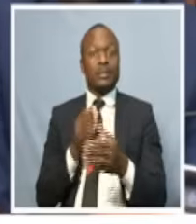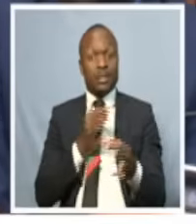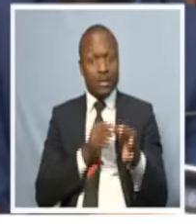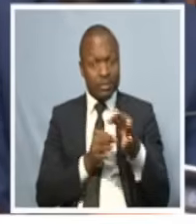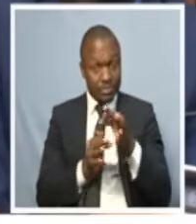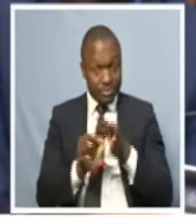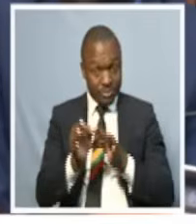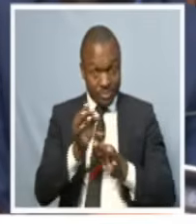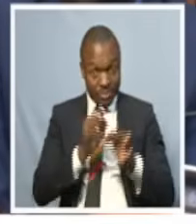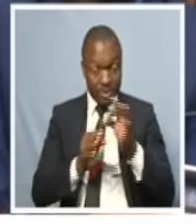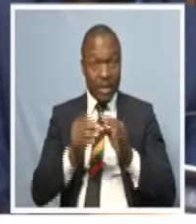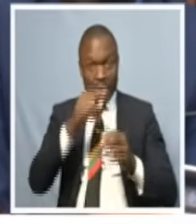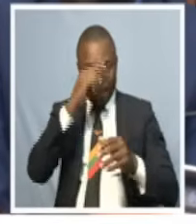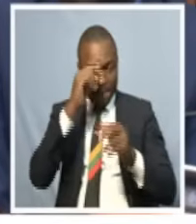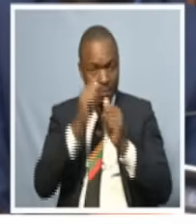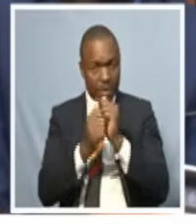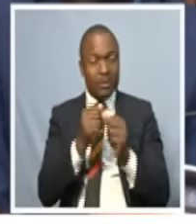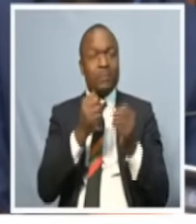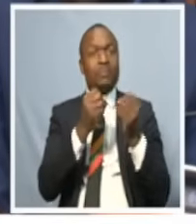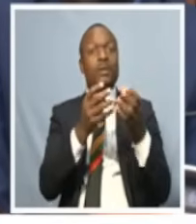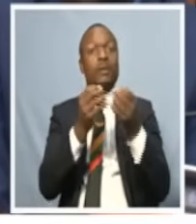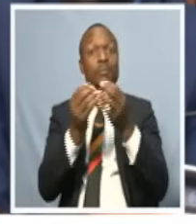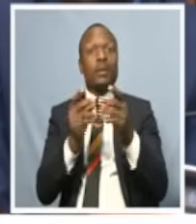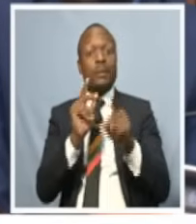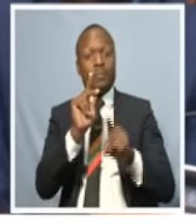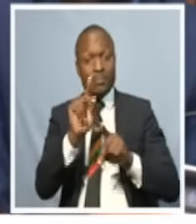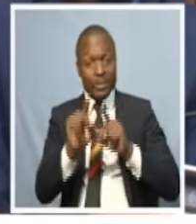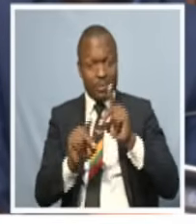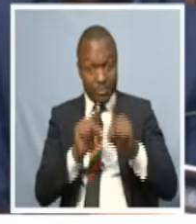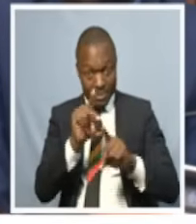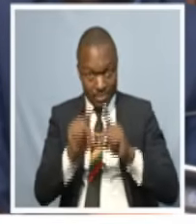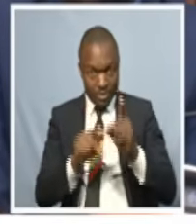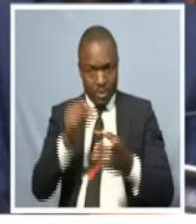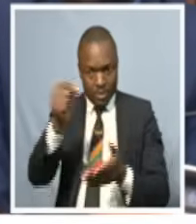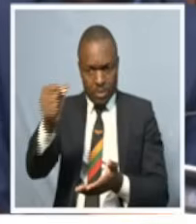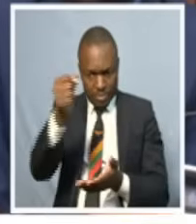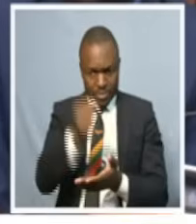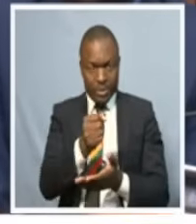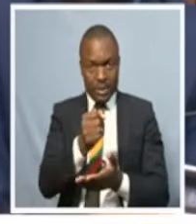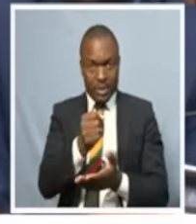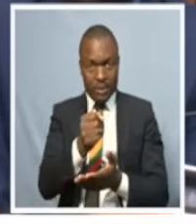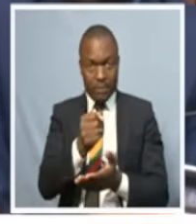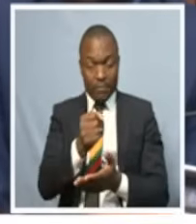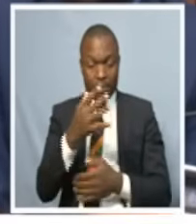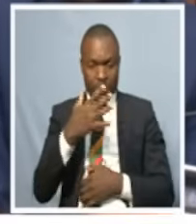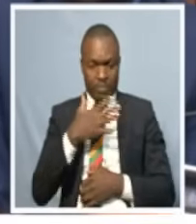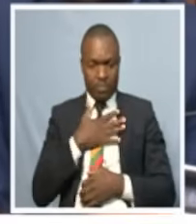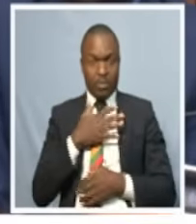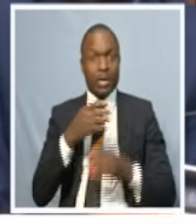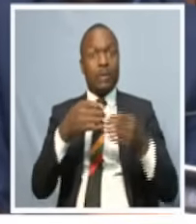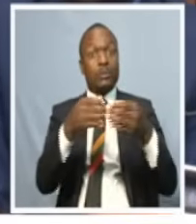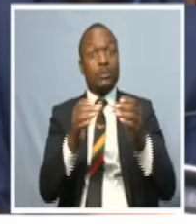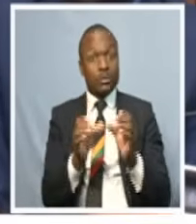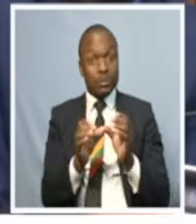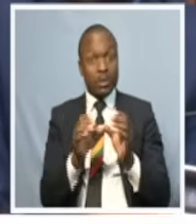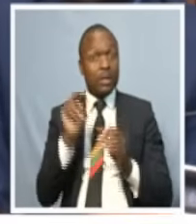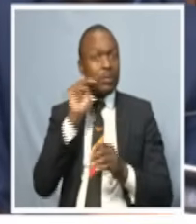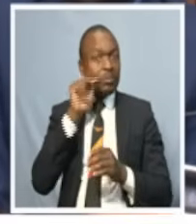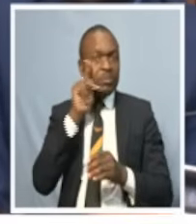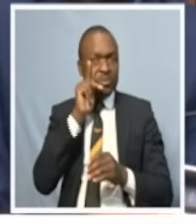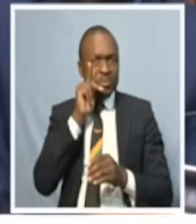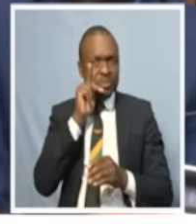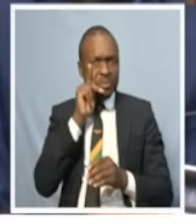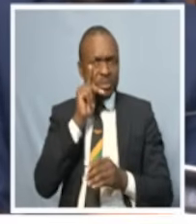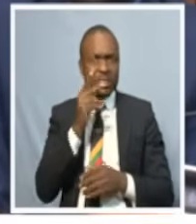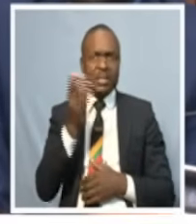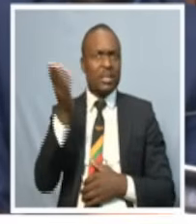clarification, because most of the candidates, Madam Speaker, who have been recruited from Nakonde, for example, they have never